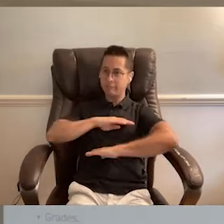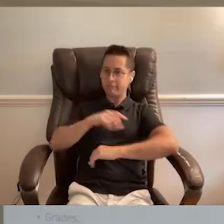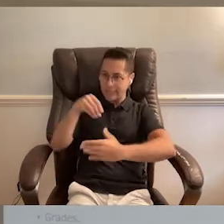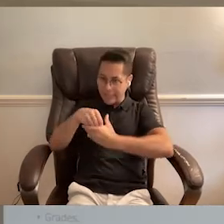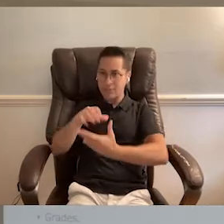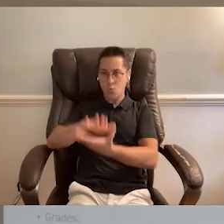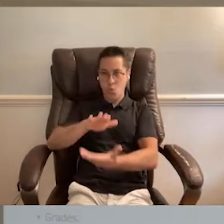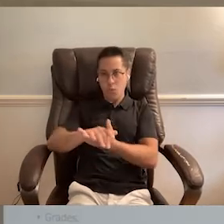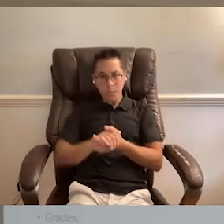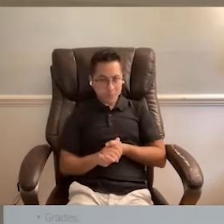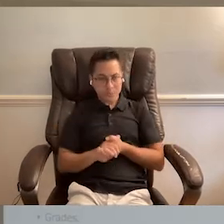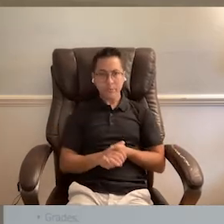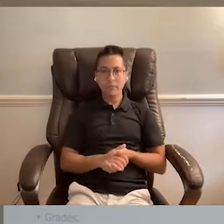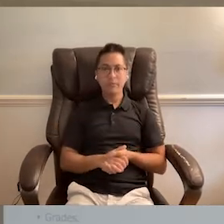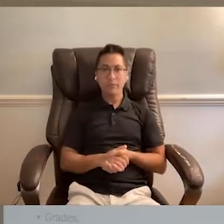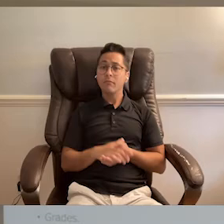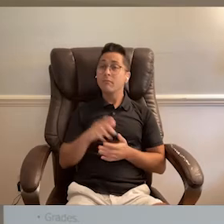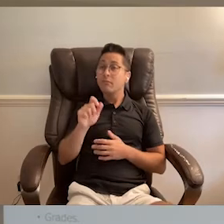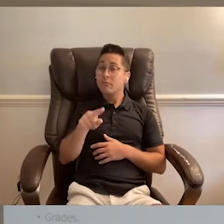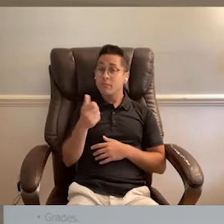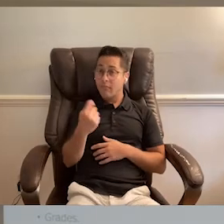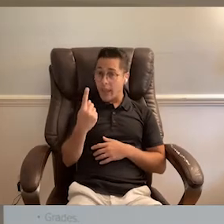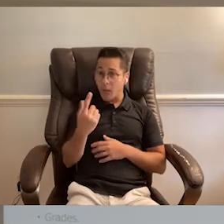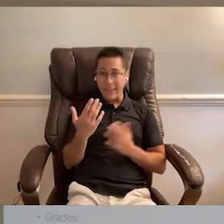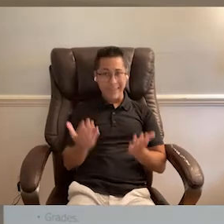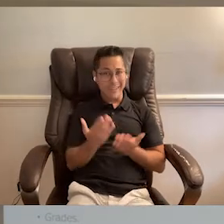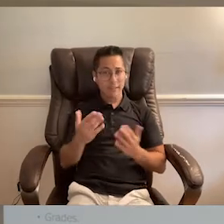So, is there anybody here that does not yet have an IEP?